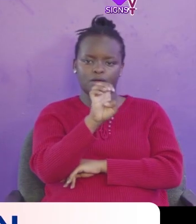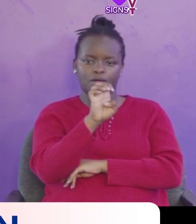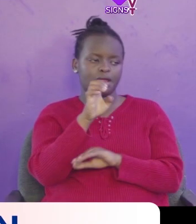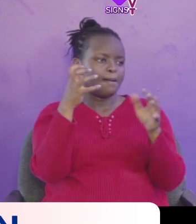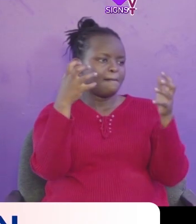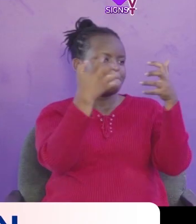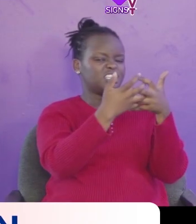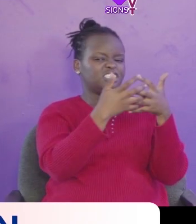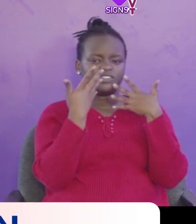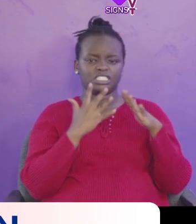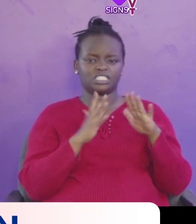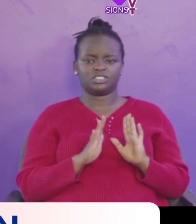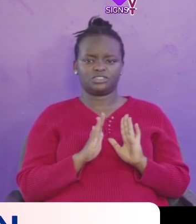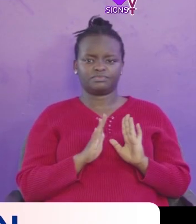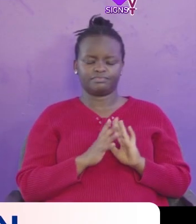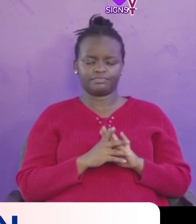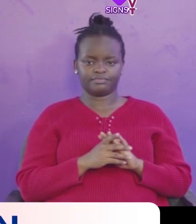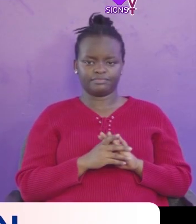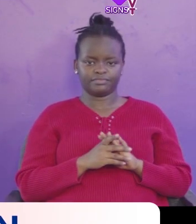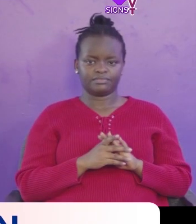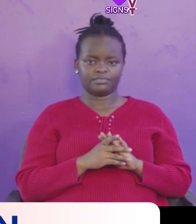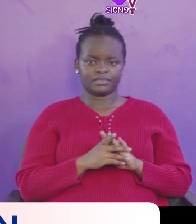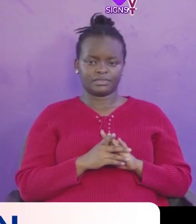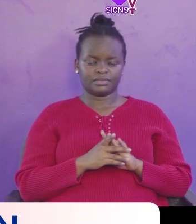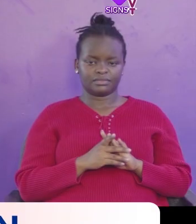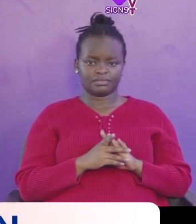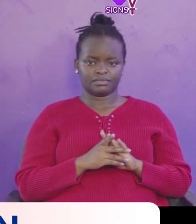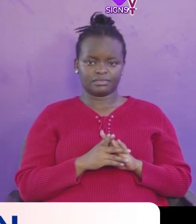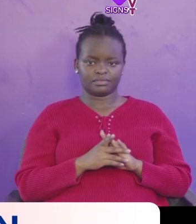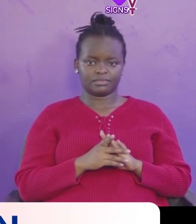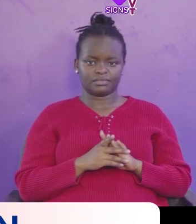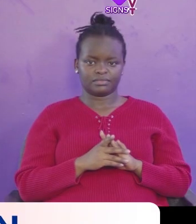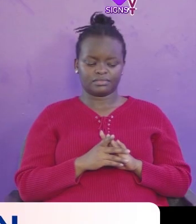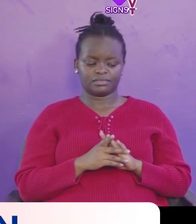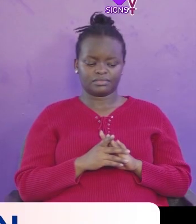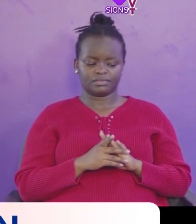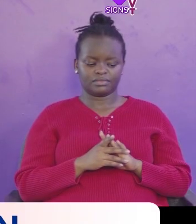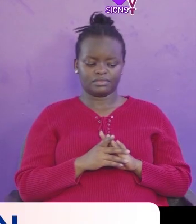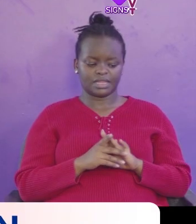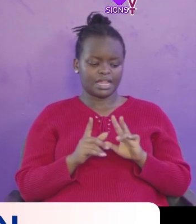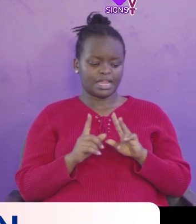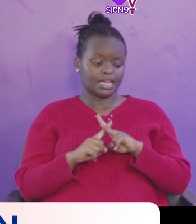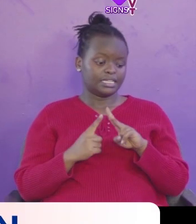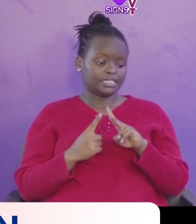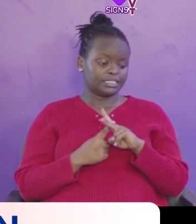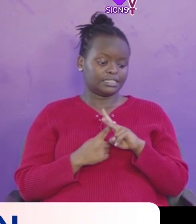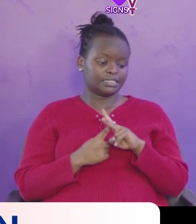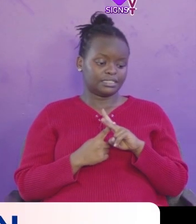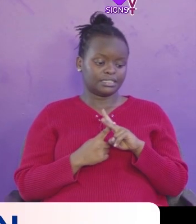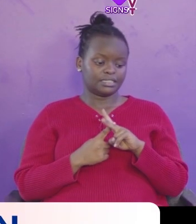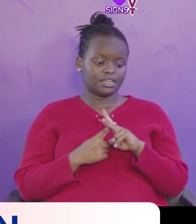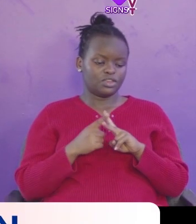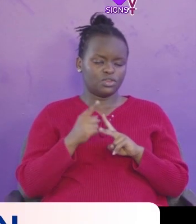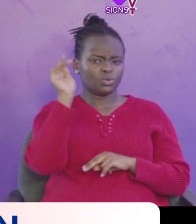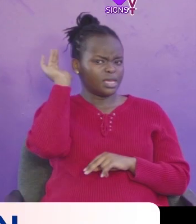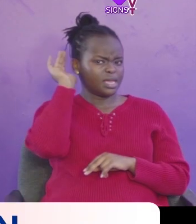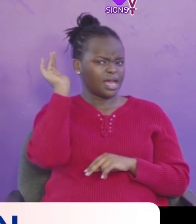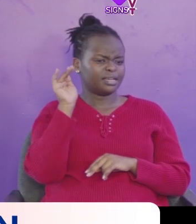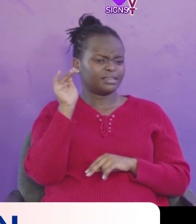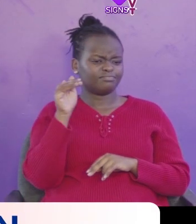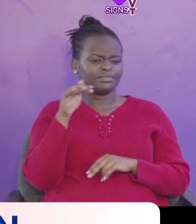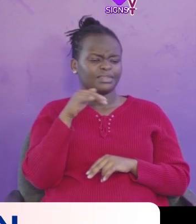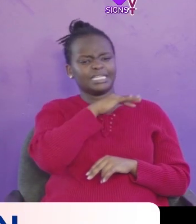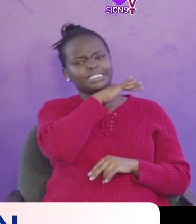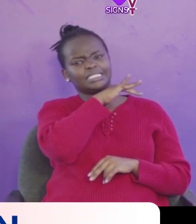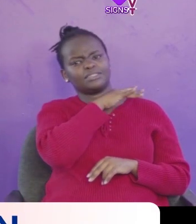make it devolution. Devolution should be devolution. That starting from... By the way, ulisikia ile story ya sewage kubwa